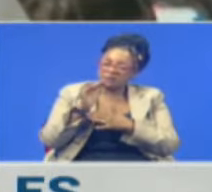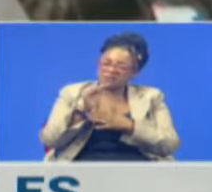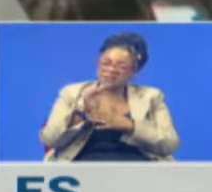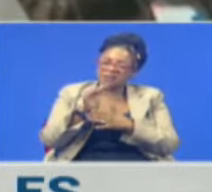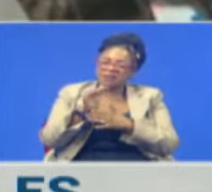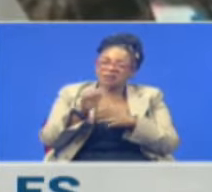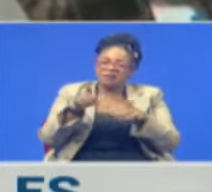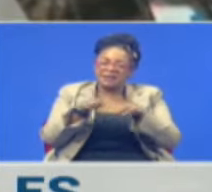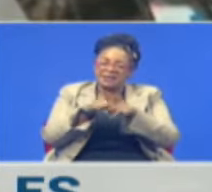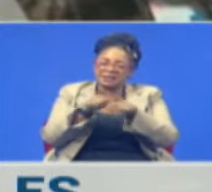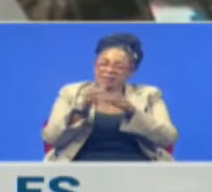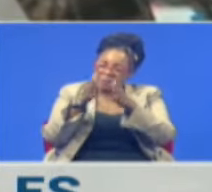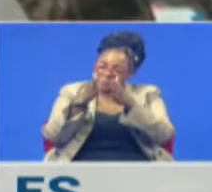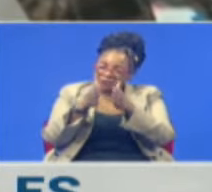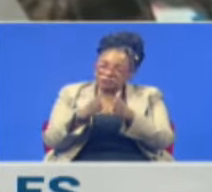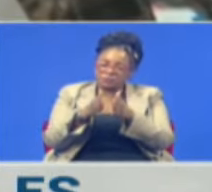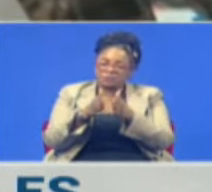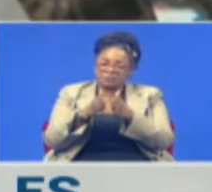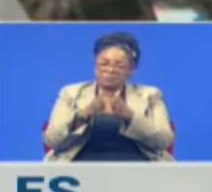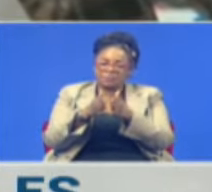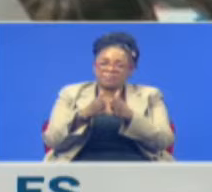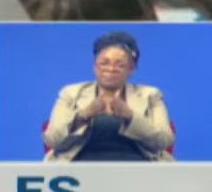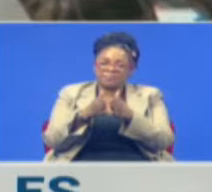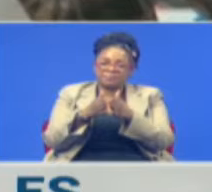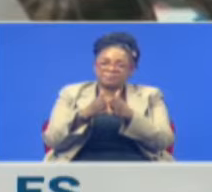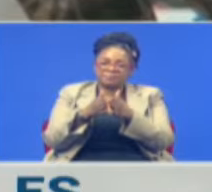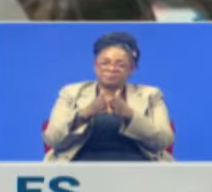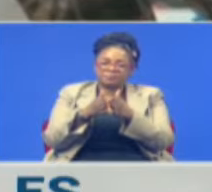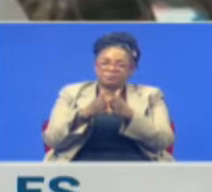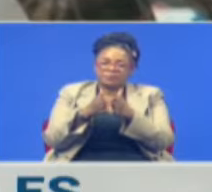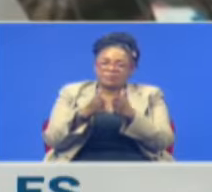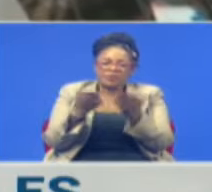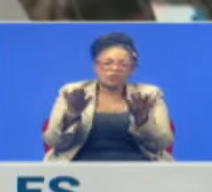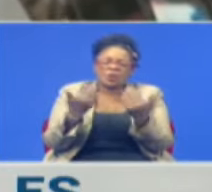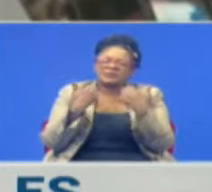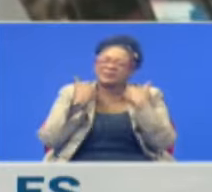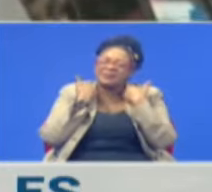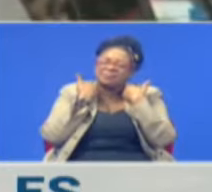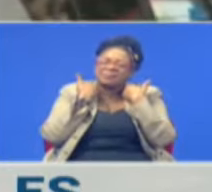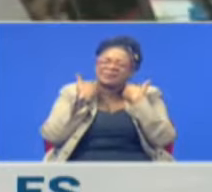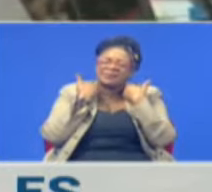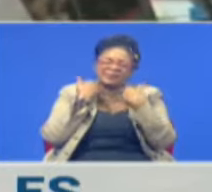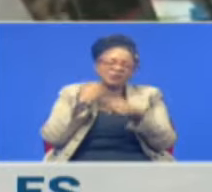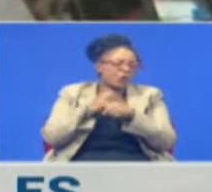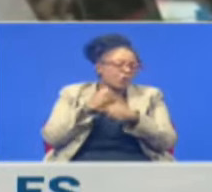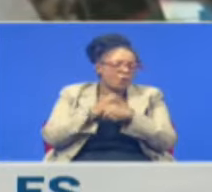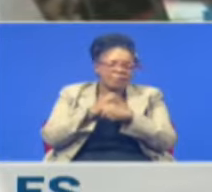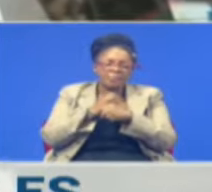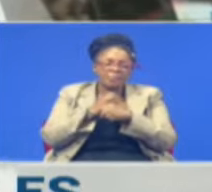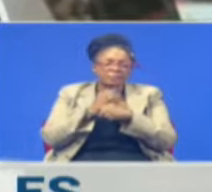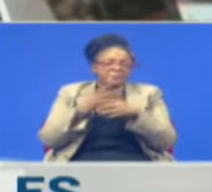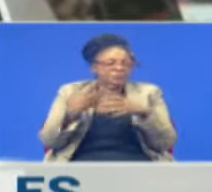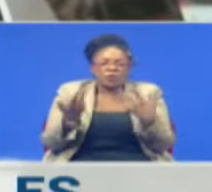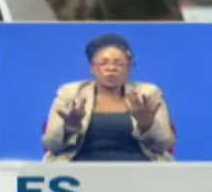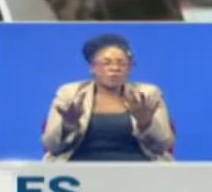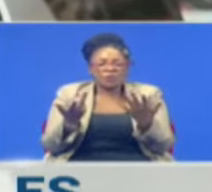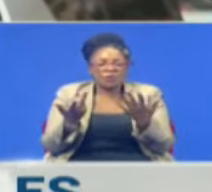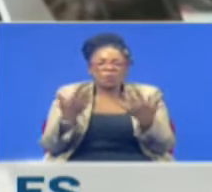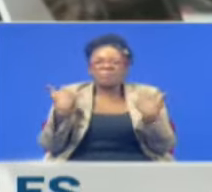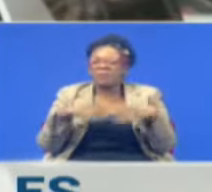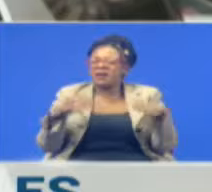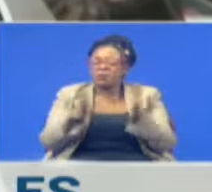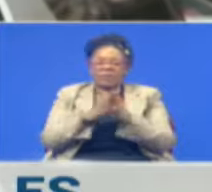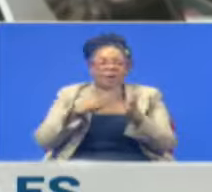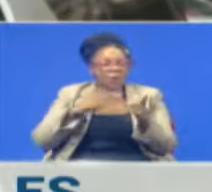kama Mutahi Kagwe, ni kulala unalala kazini ama ni kuchezea maisha